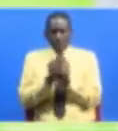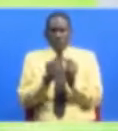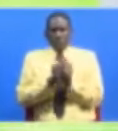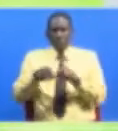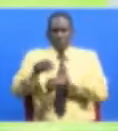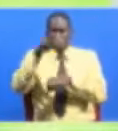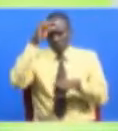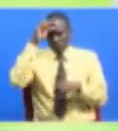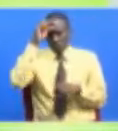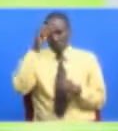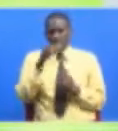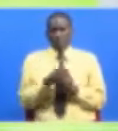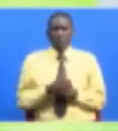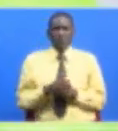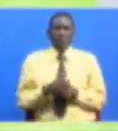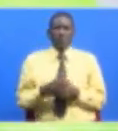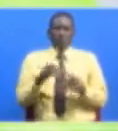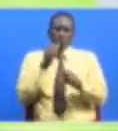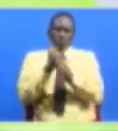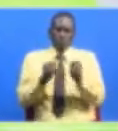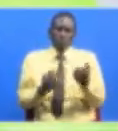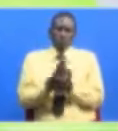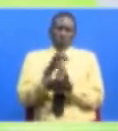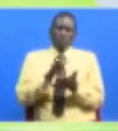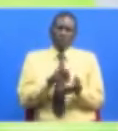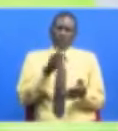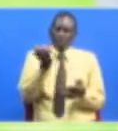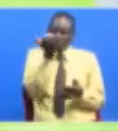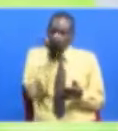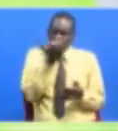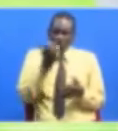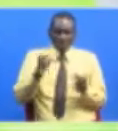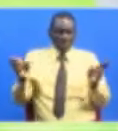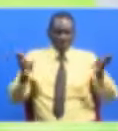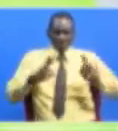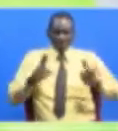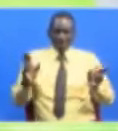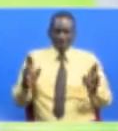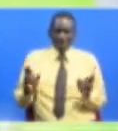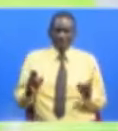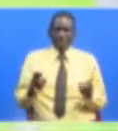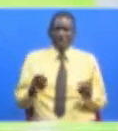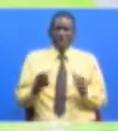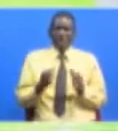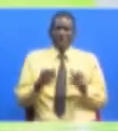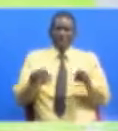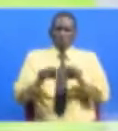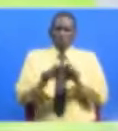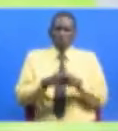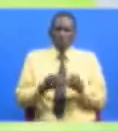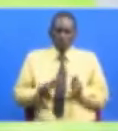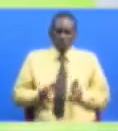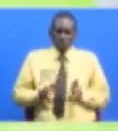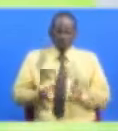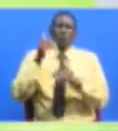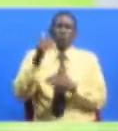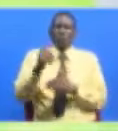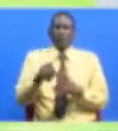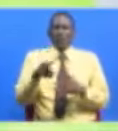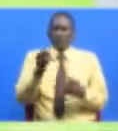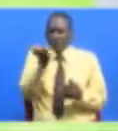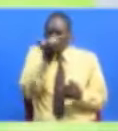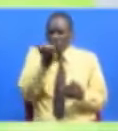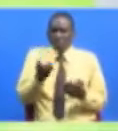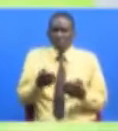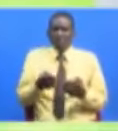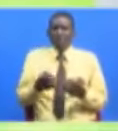national government to ensure that this stadium is completed, and of course going forward is going to be